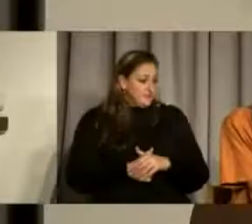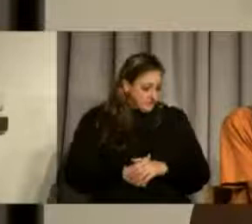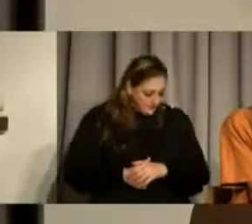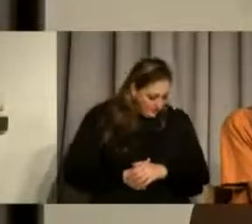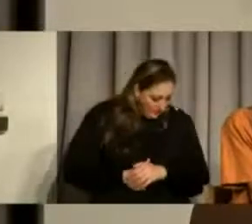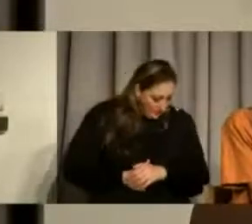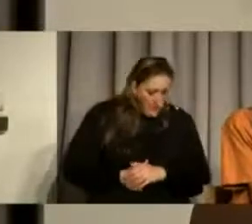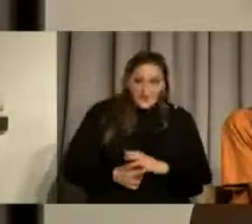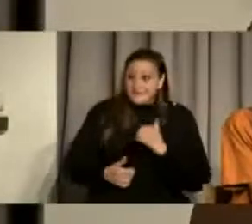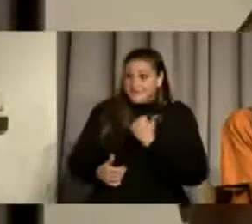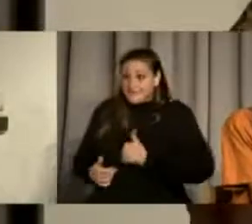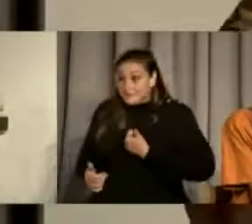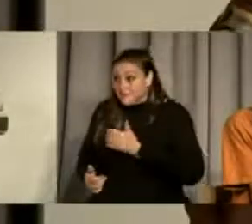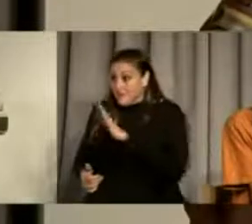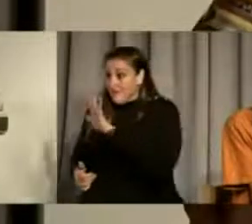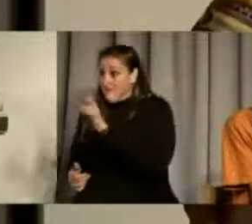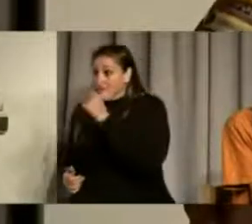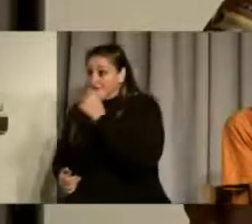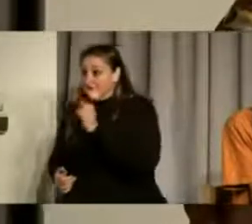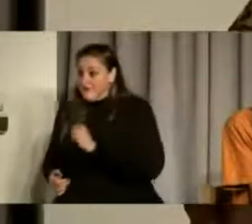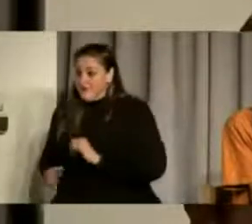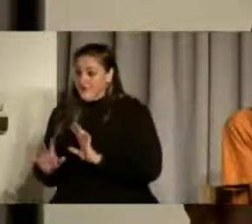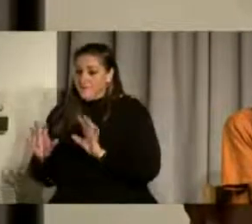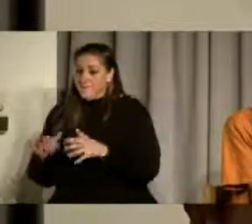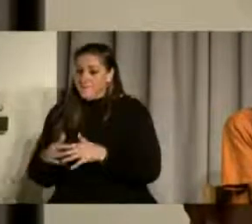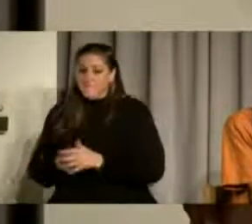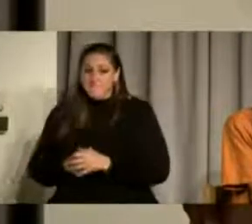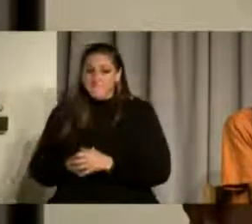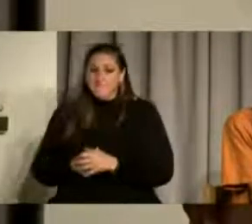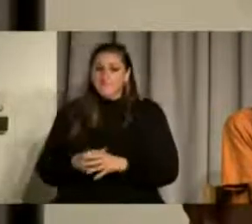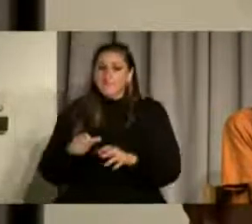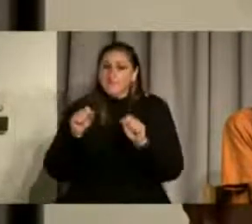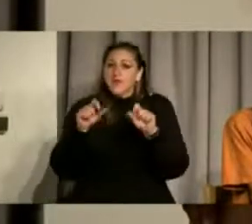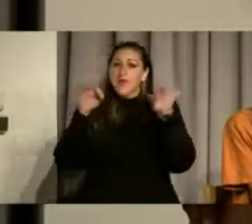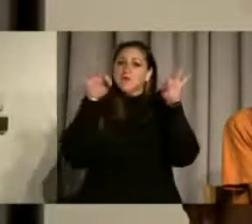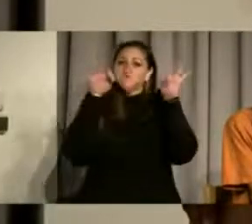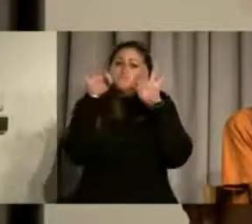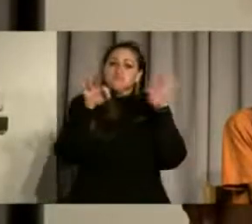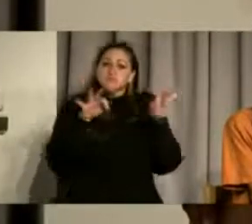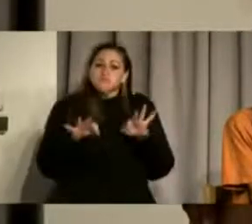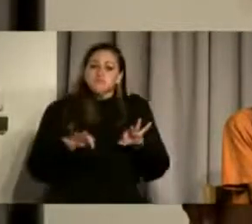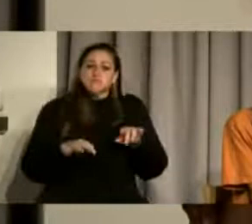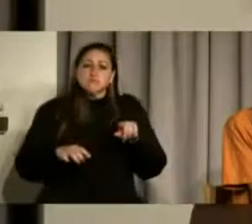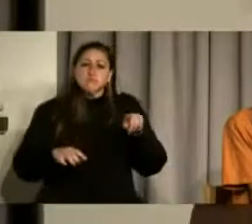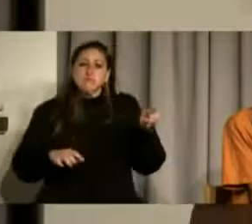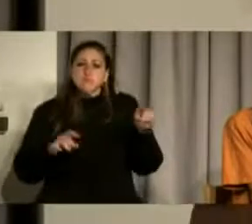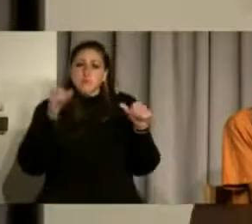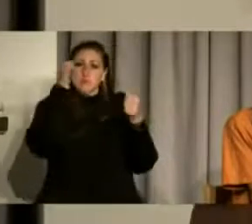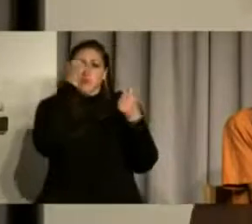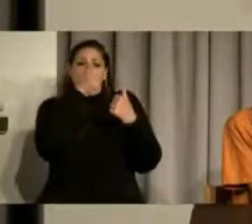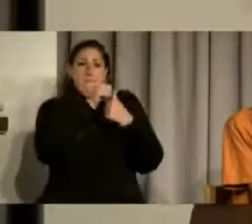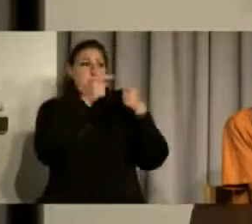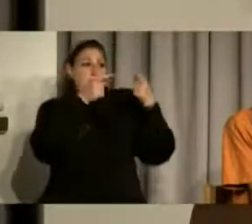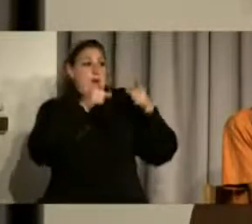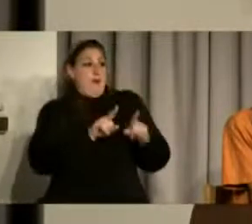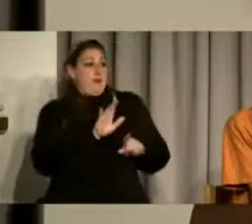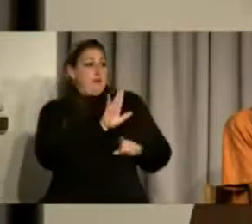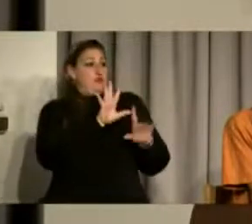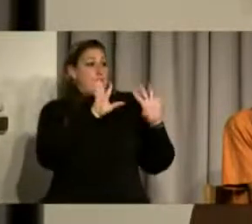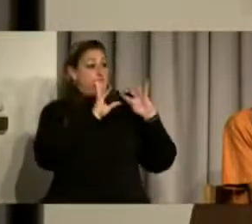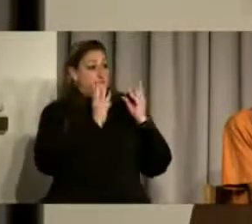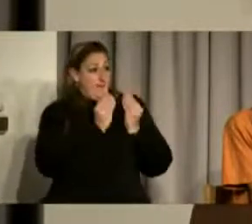I'm sorry for your suffering. Can you describe, if you recall, what happened to your family,